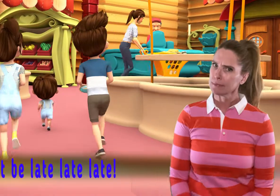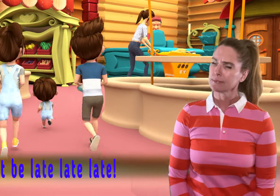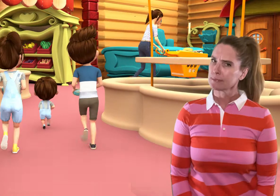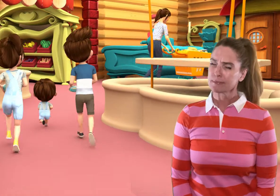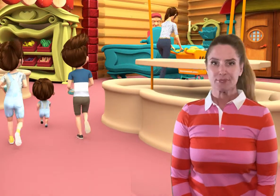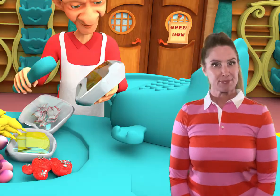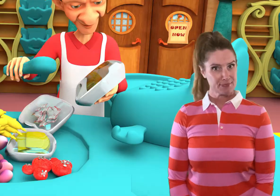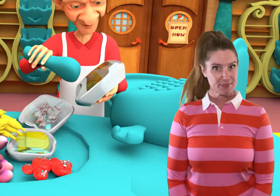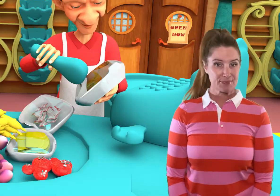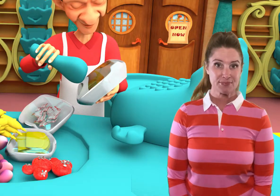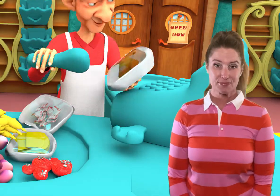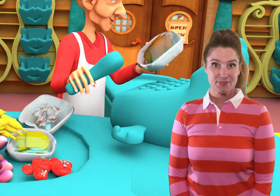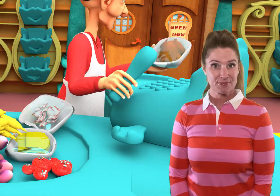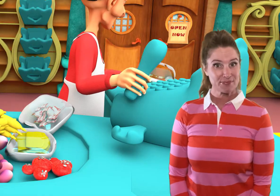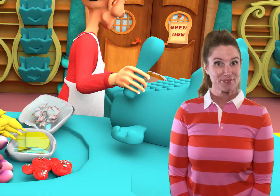late, late.